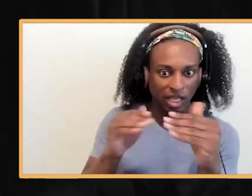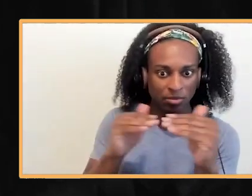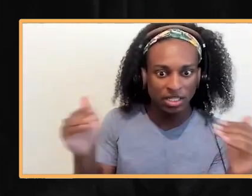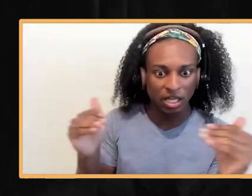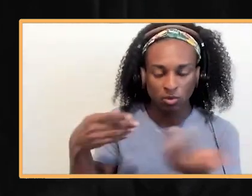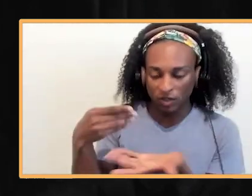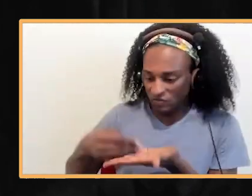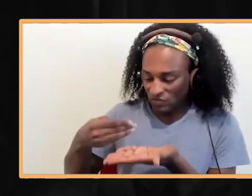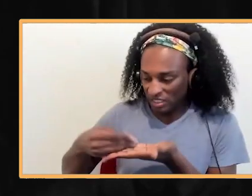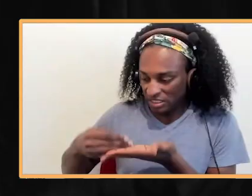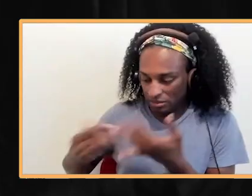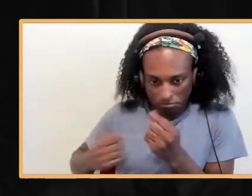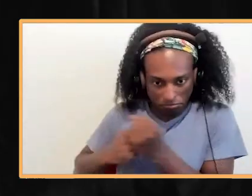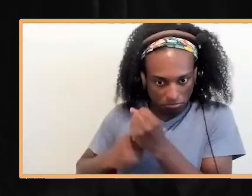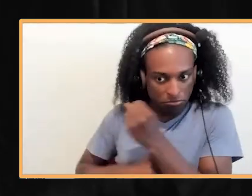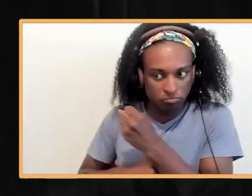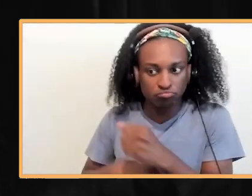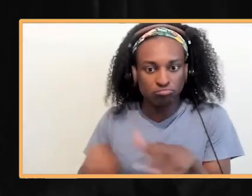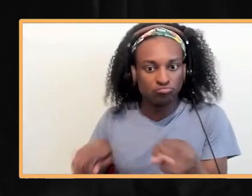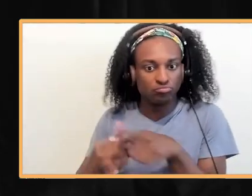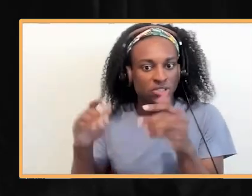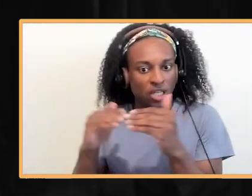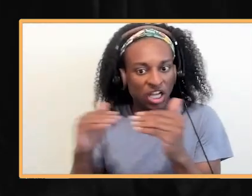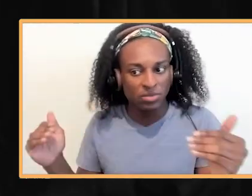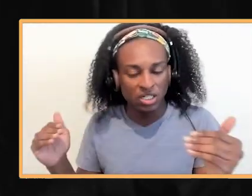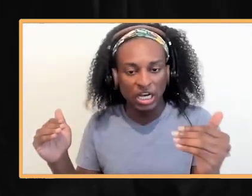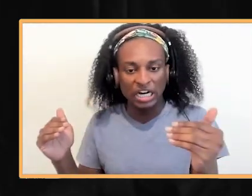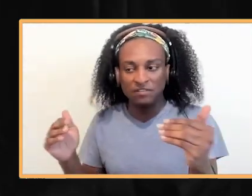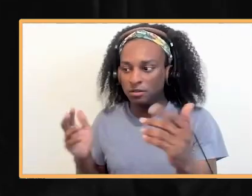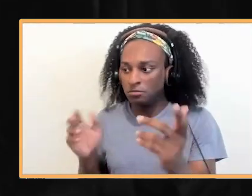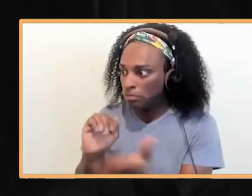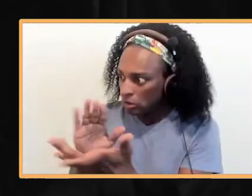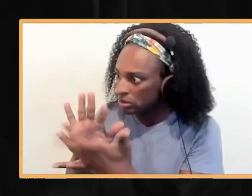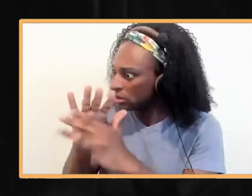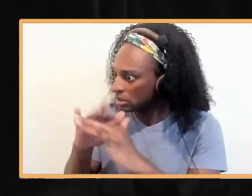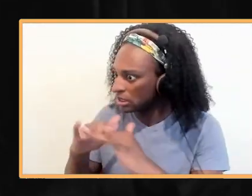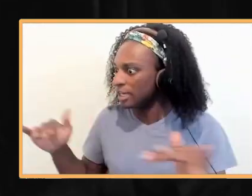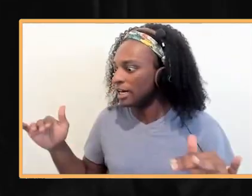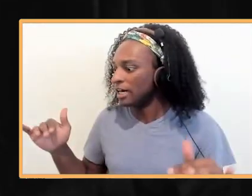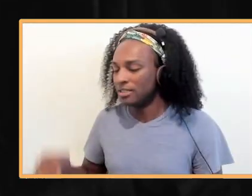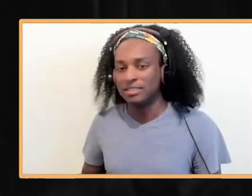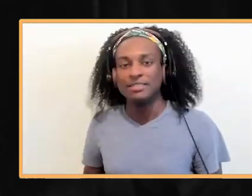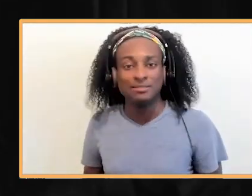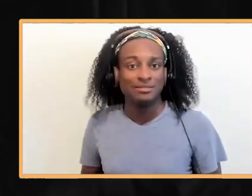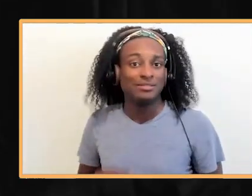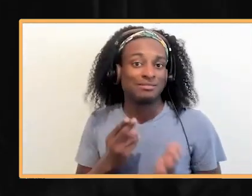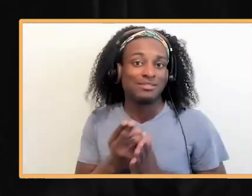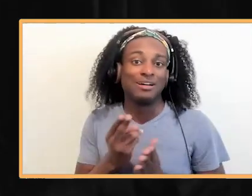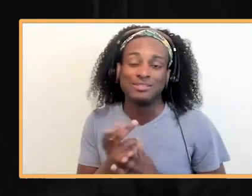things. And honestly, I'll be really honest, like I'm really struggling with this lately.